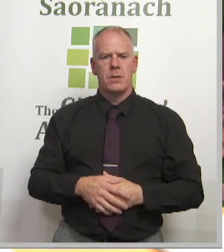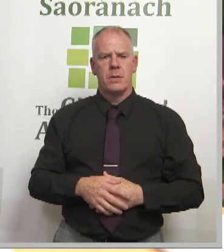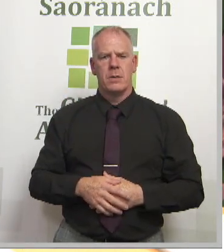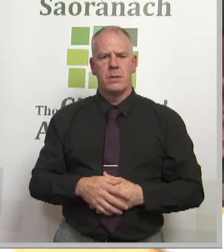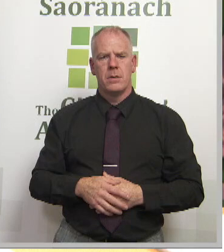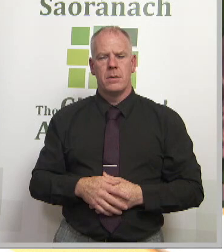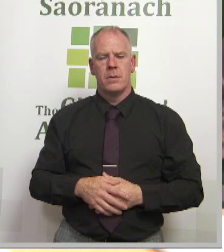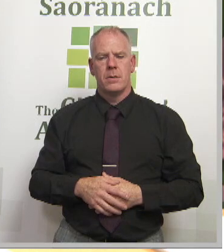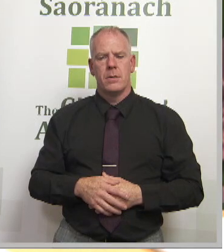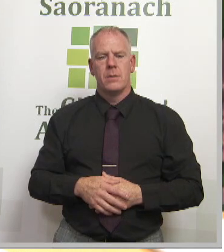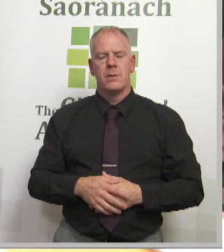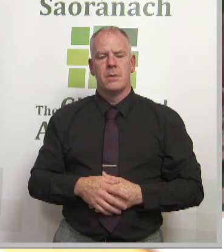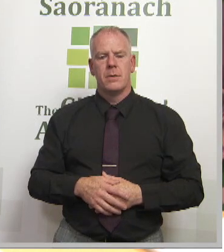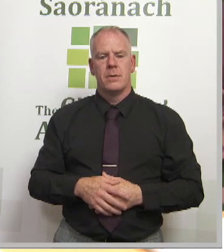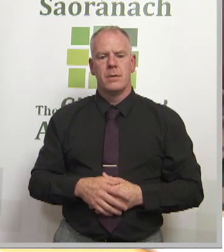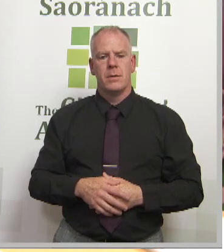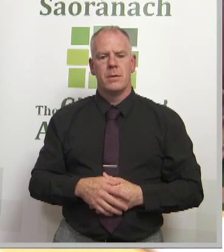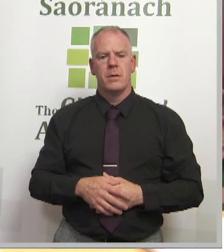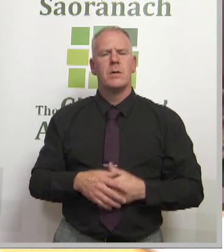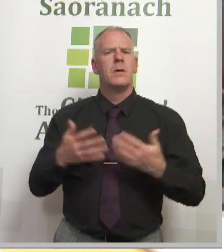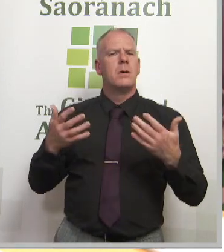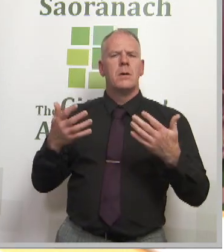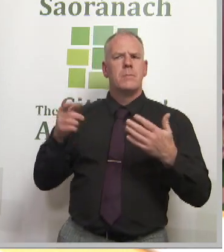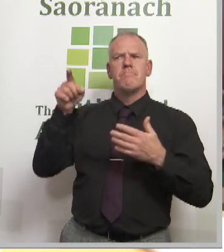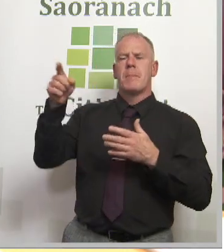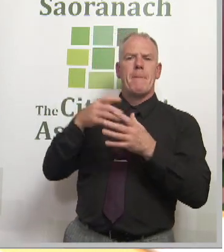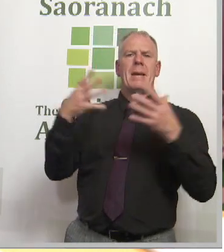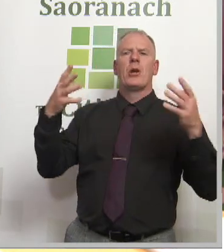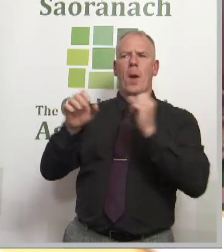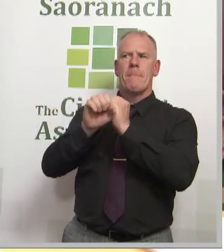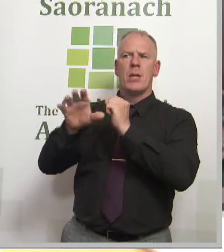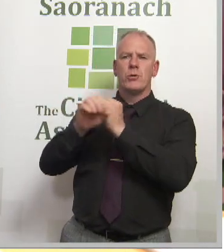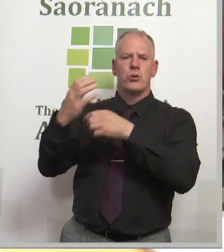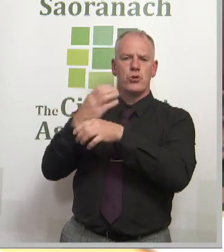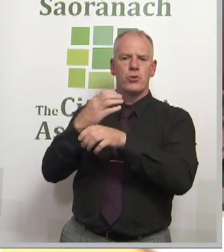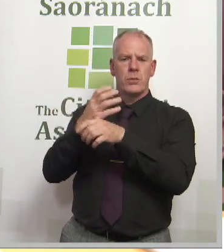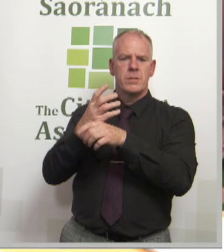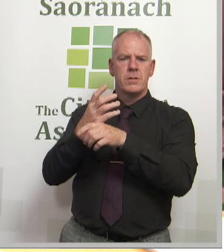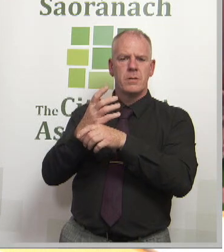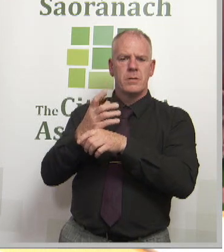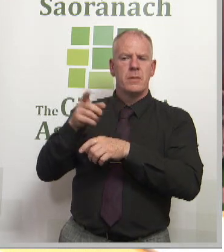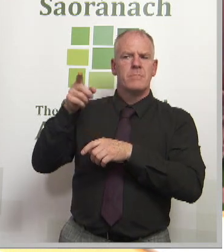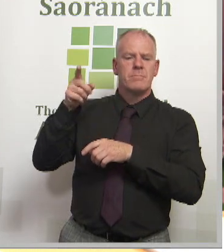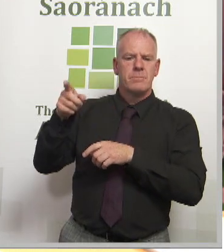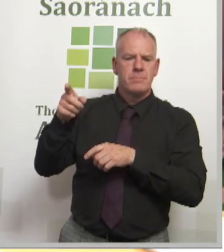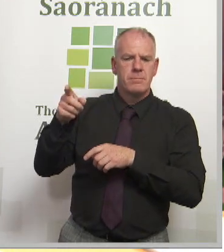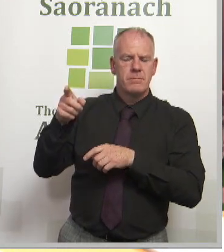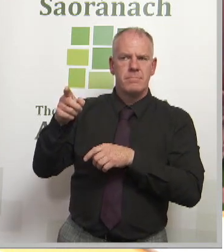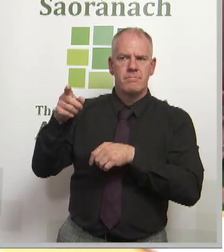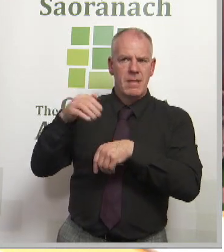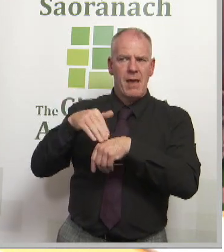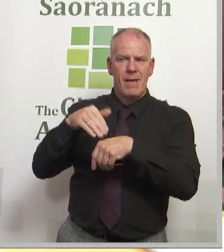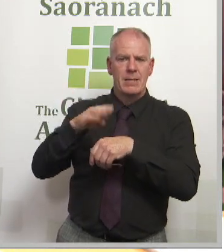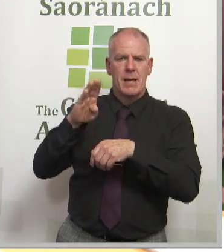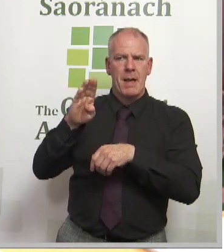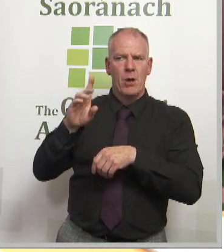Sorry, Dan, we'll get a microphone to you. If some of the larger polluters or countries that are doing a lot of polluting and are impacting biodiversity